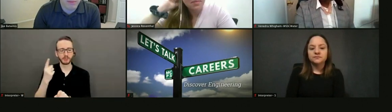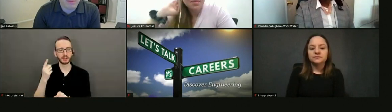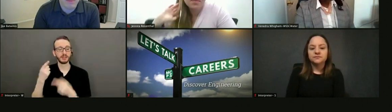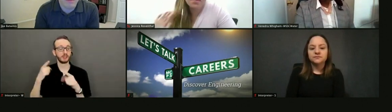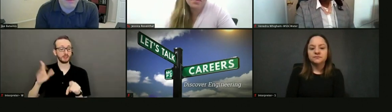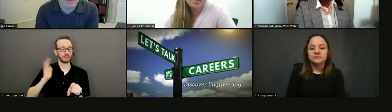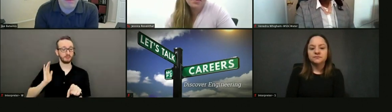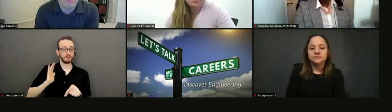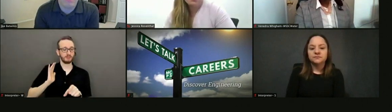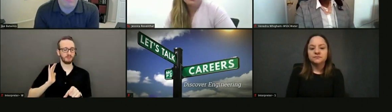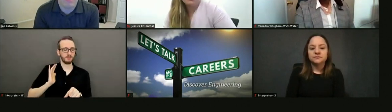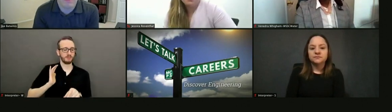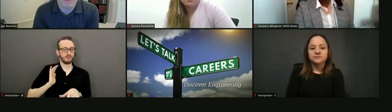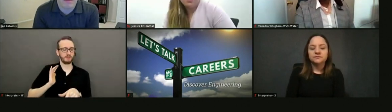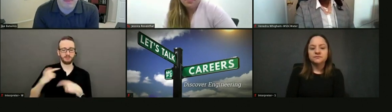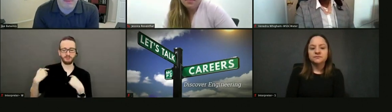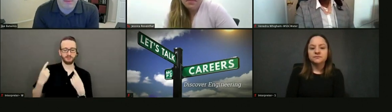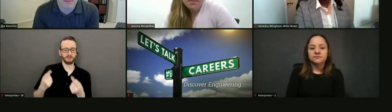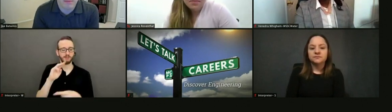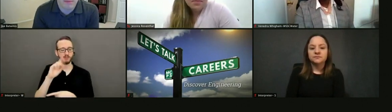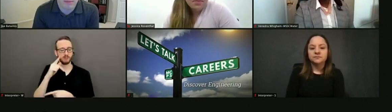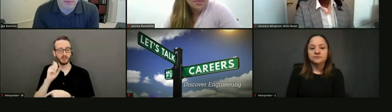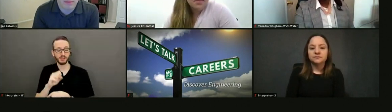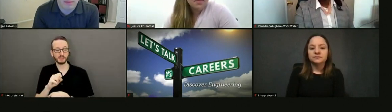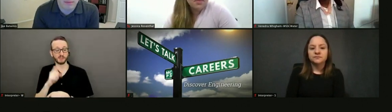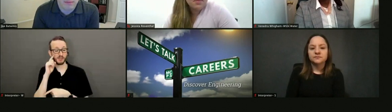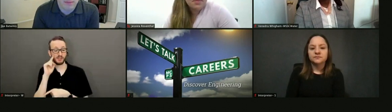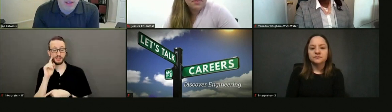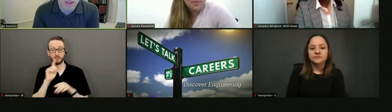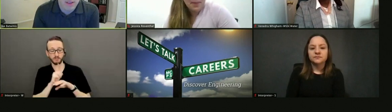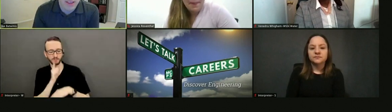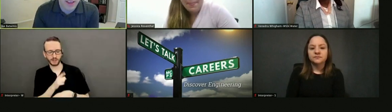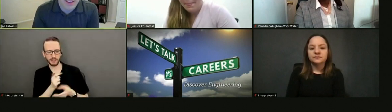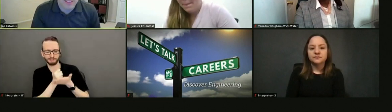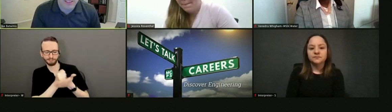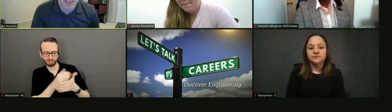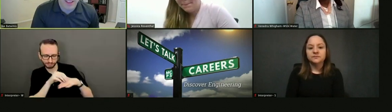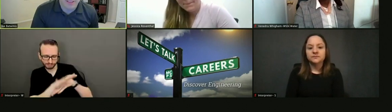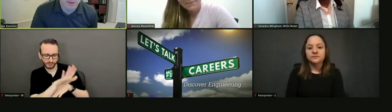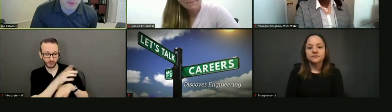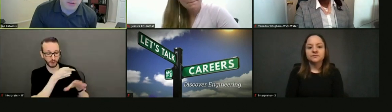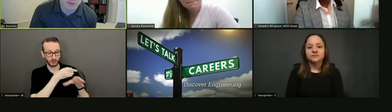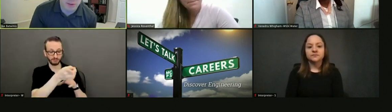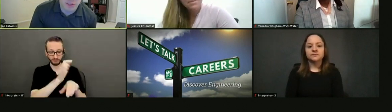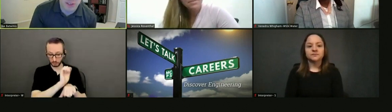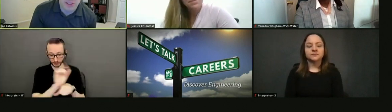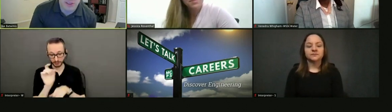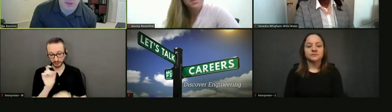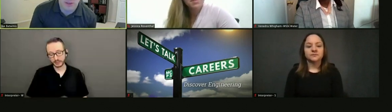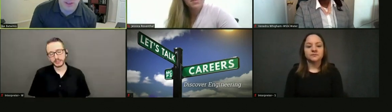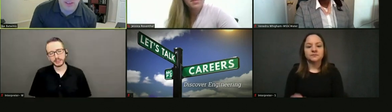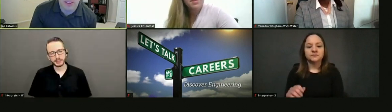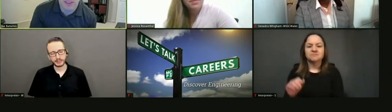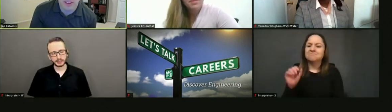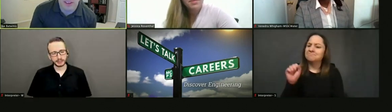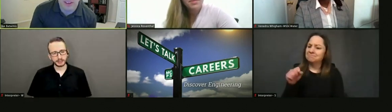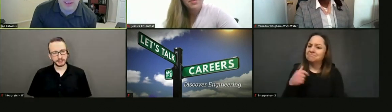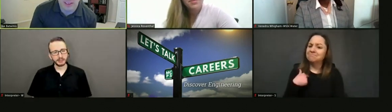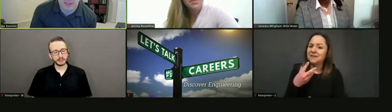or with MCPS that really helped inform your career path? Yeah, I had a few really good teachers over the